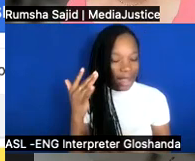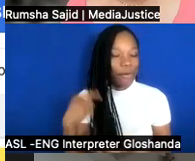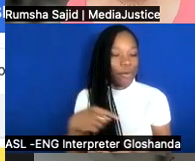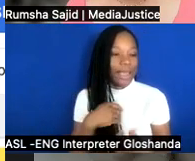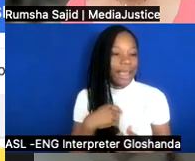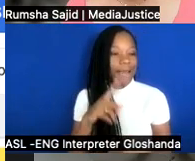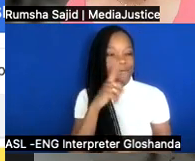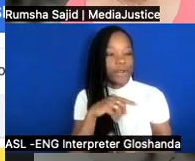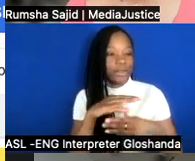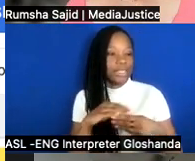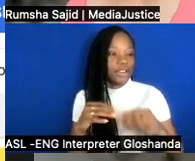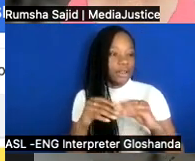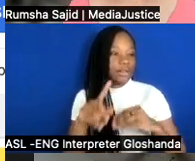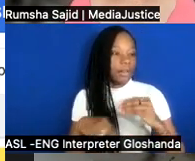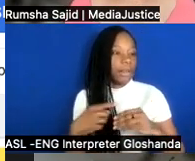electronic monitoring get spread.